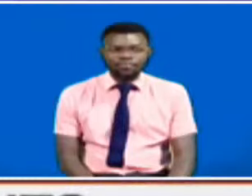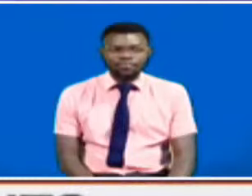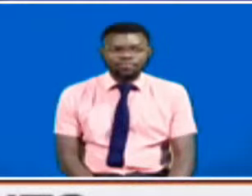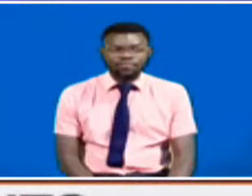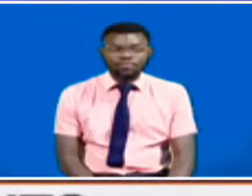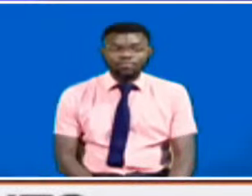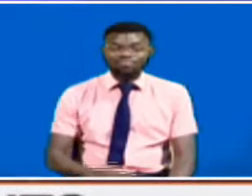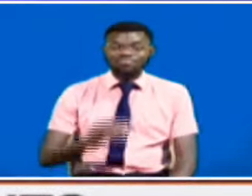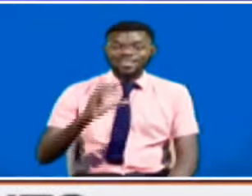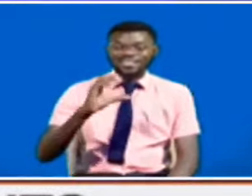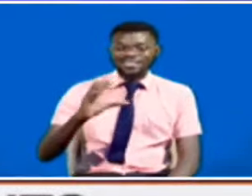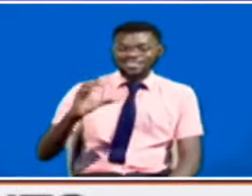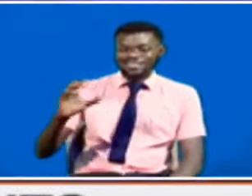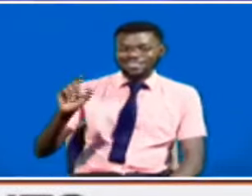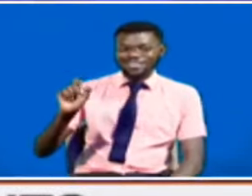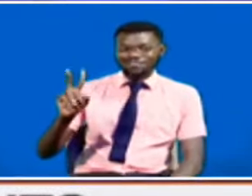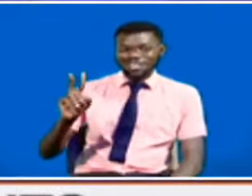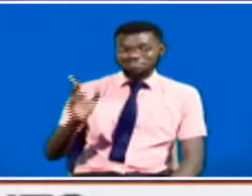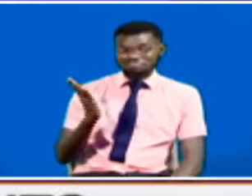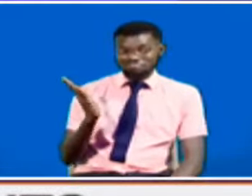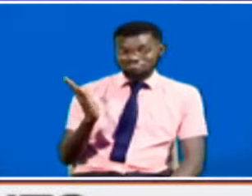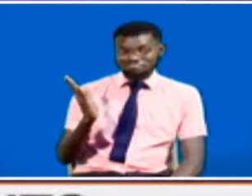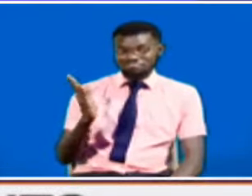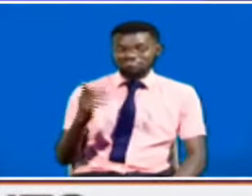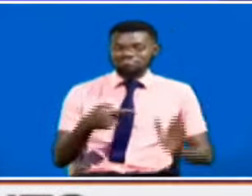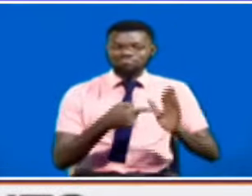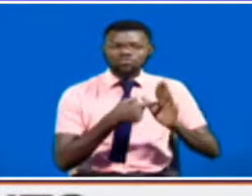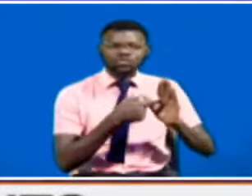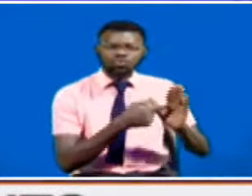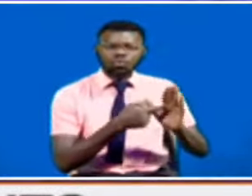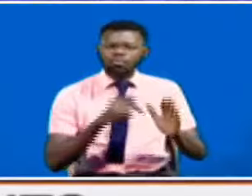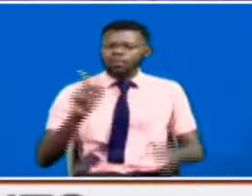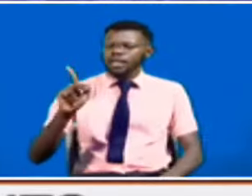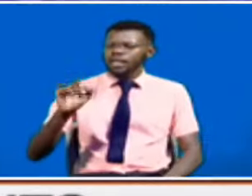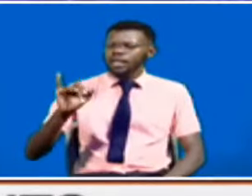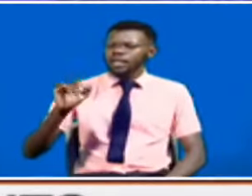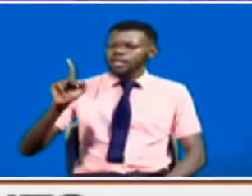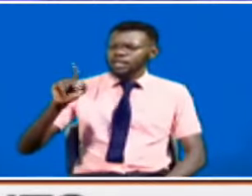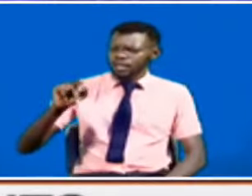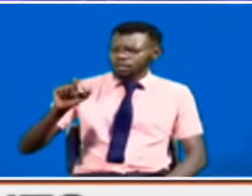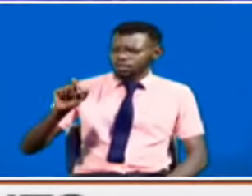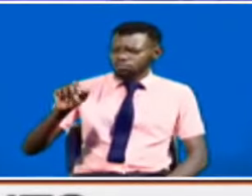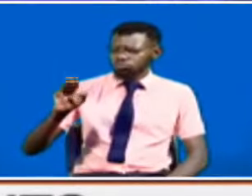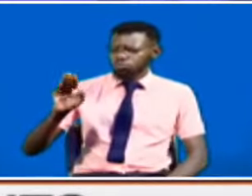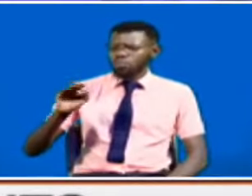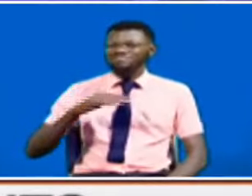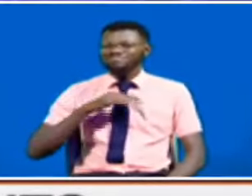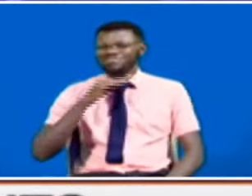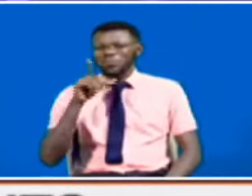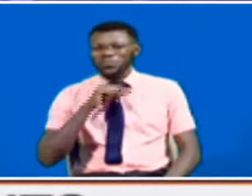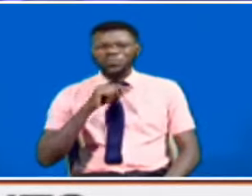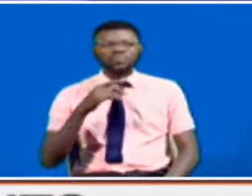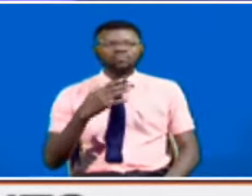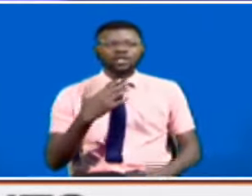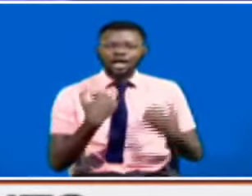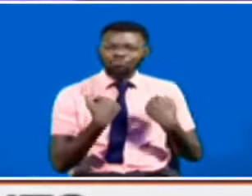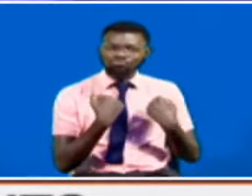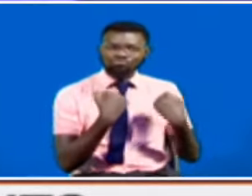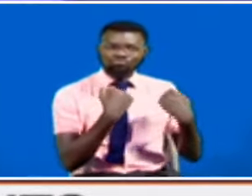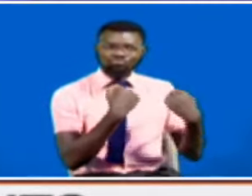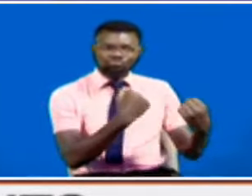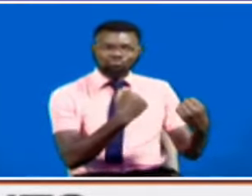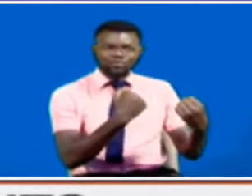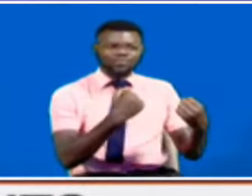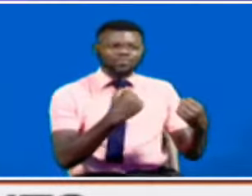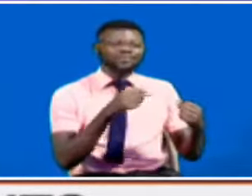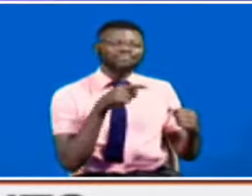The CCTV footage in our possession shows that the late Kelvin Kiptum Cheruiyot visited Alex Inn restaurant pub and